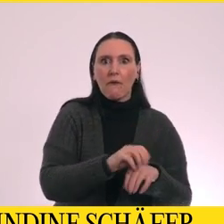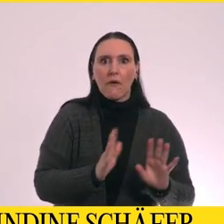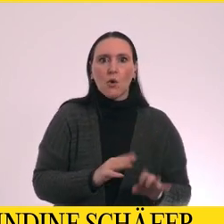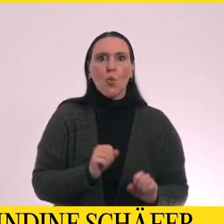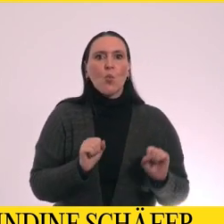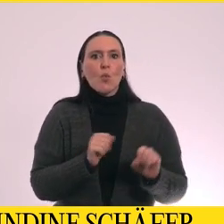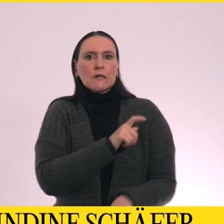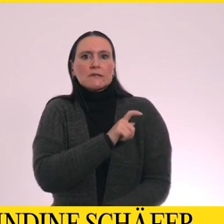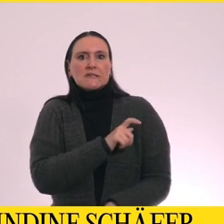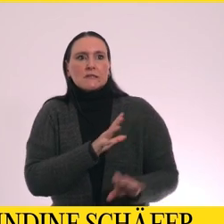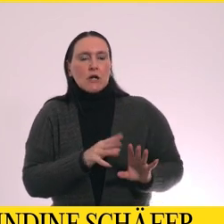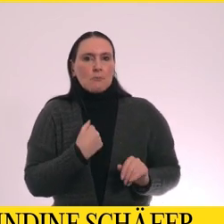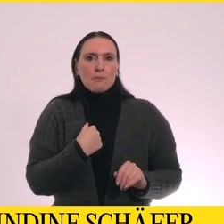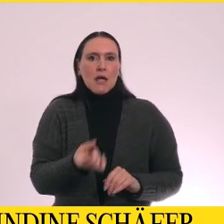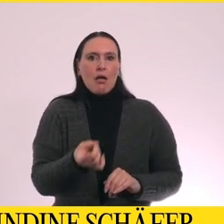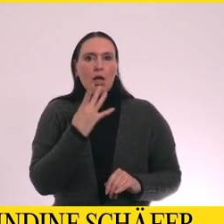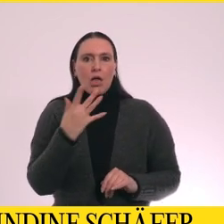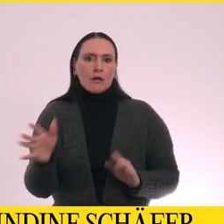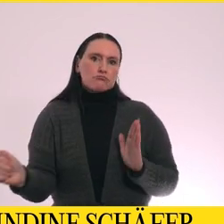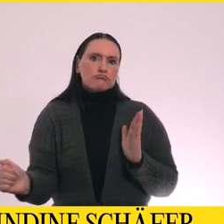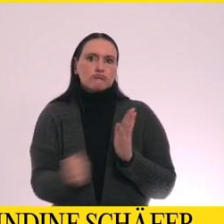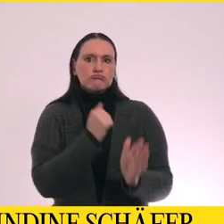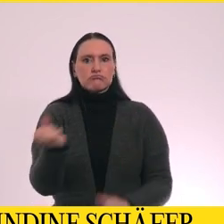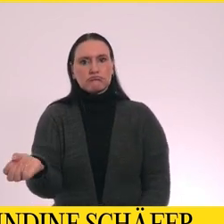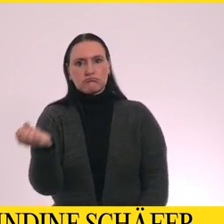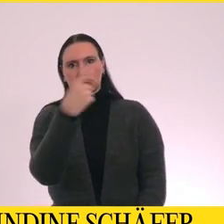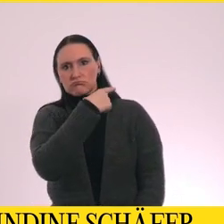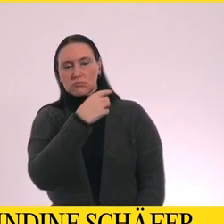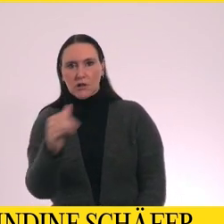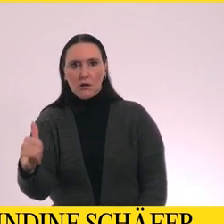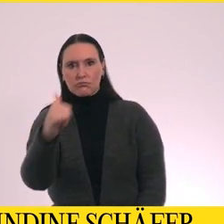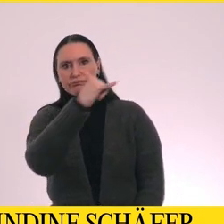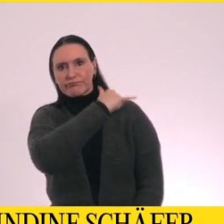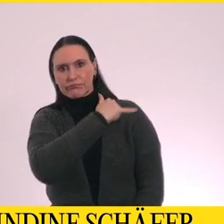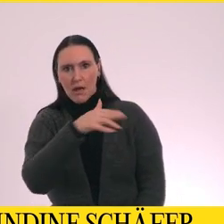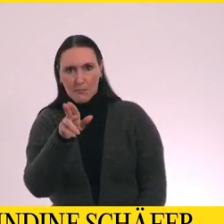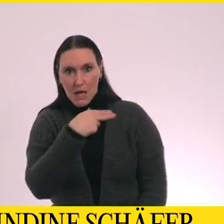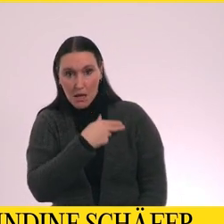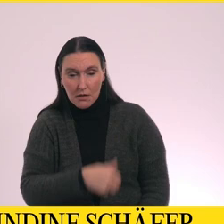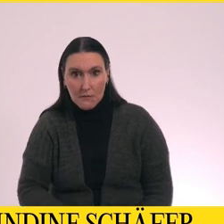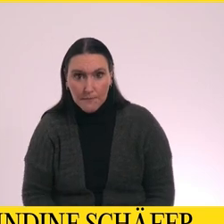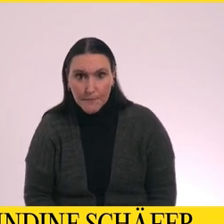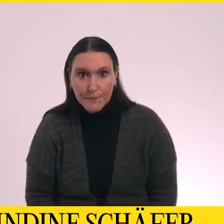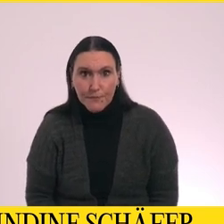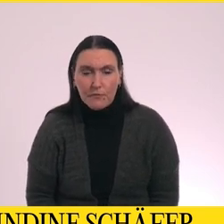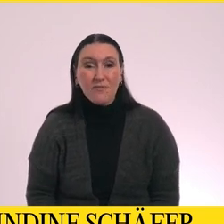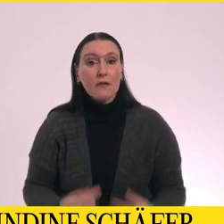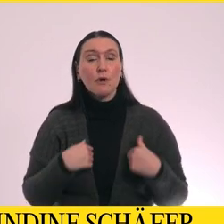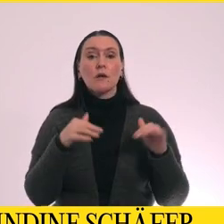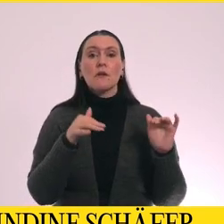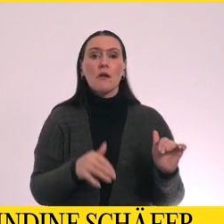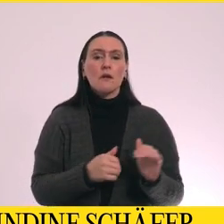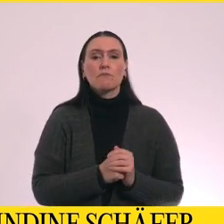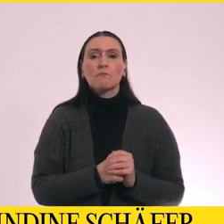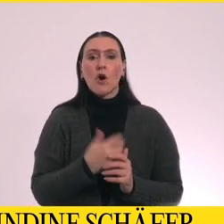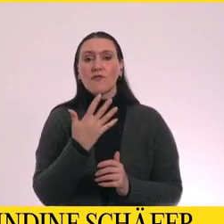Syrian refugees, for example, right now having their residences provoked in Denmark. And you see people who had their residencies for